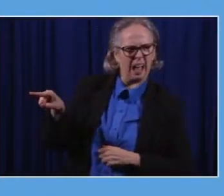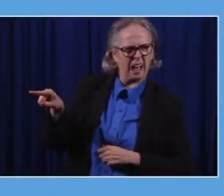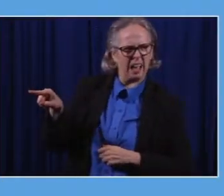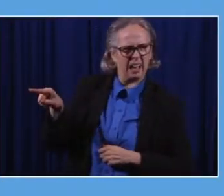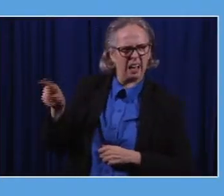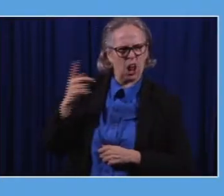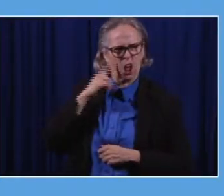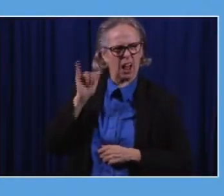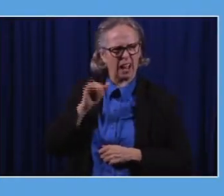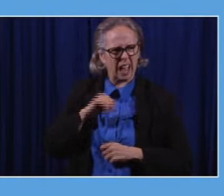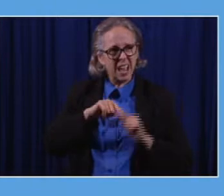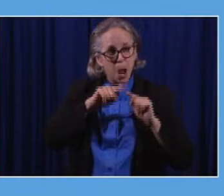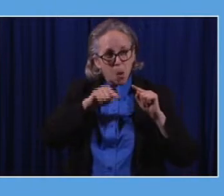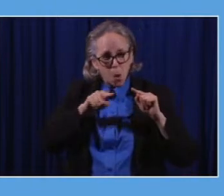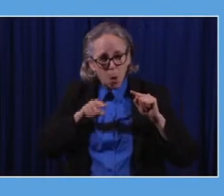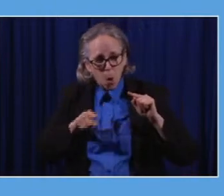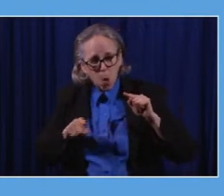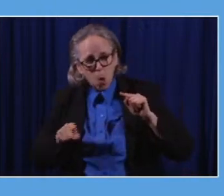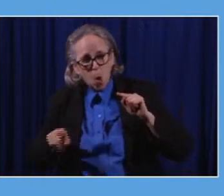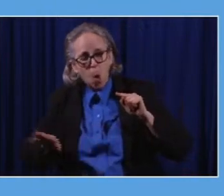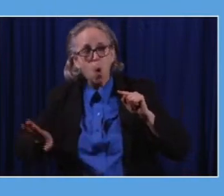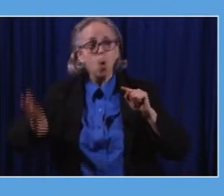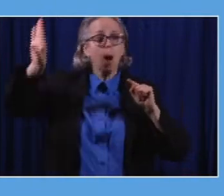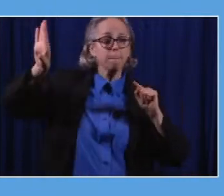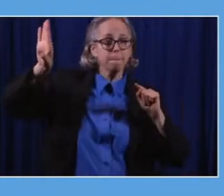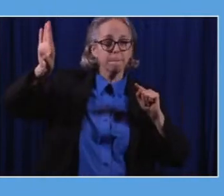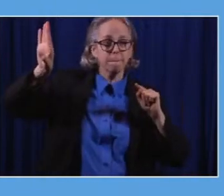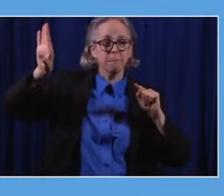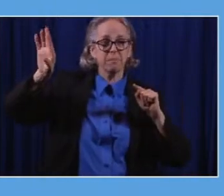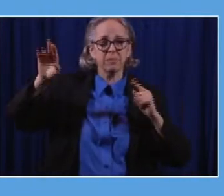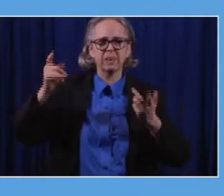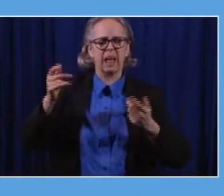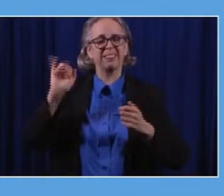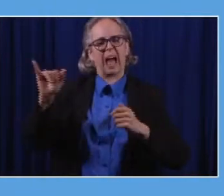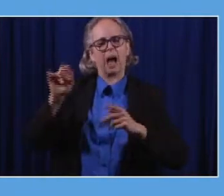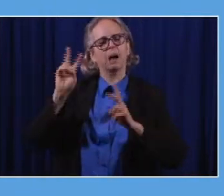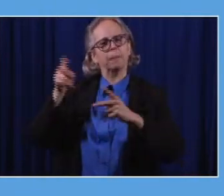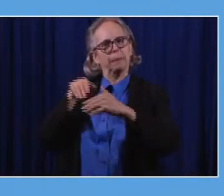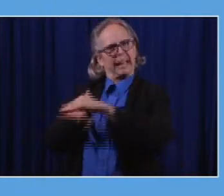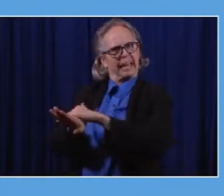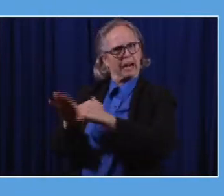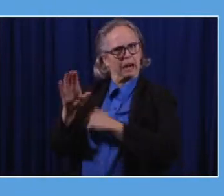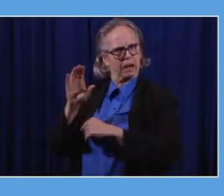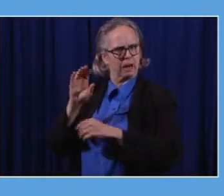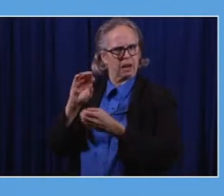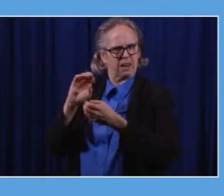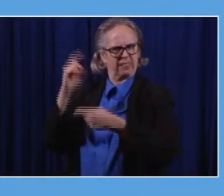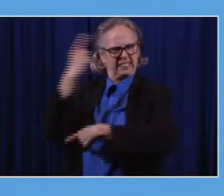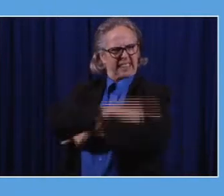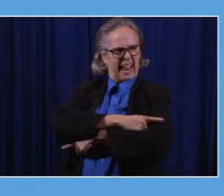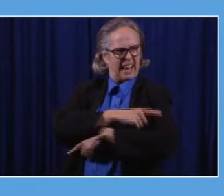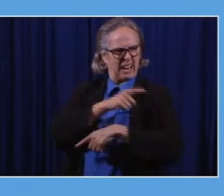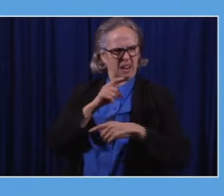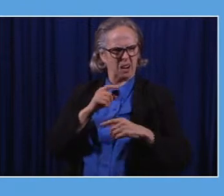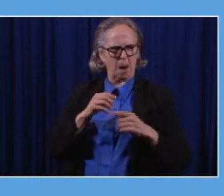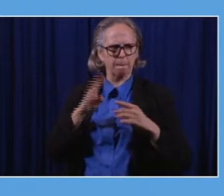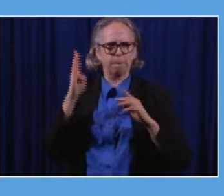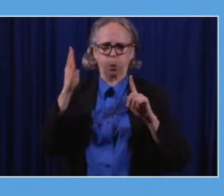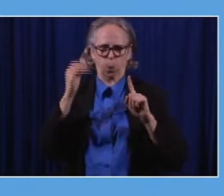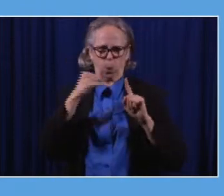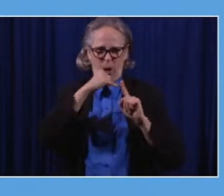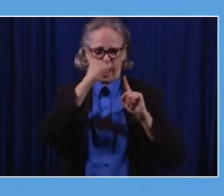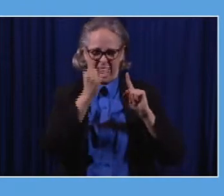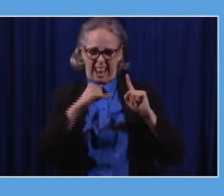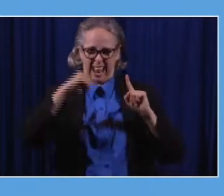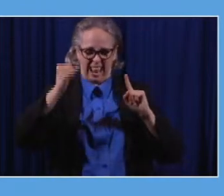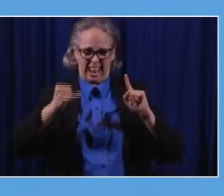date of actual admission because that data is not always available. The blue line shows the number of patients